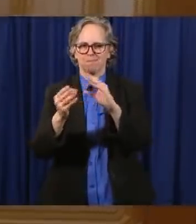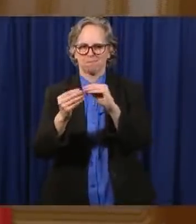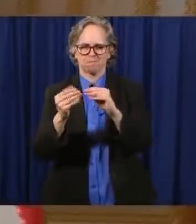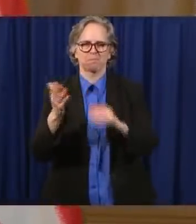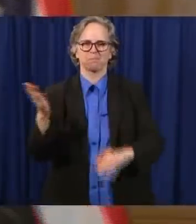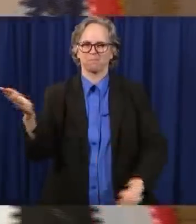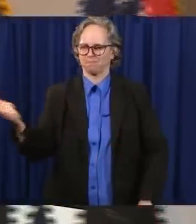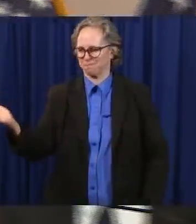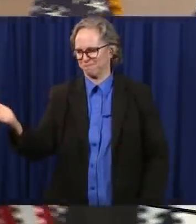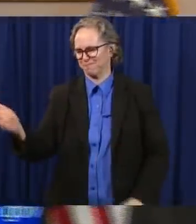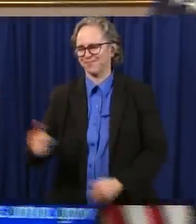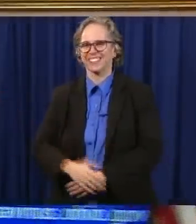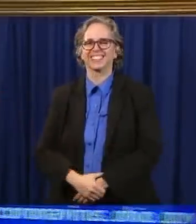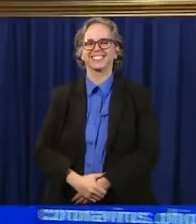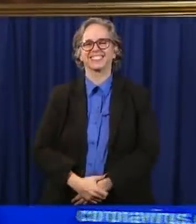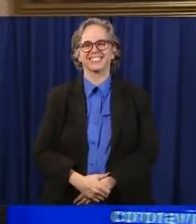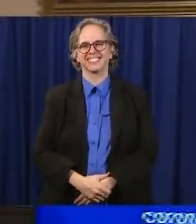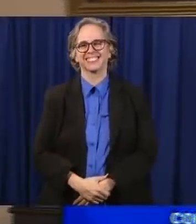that.